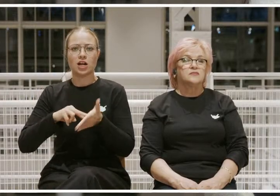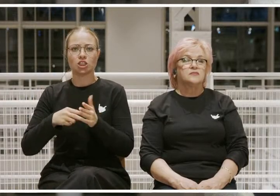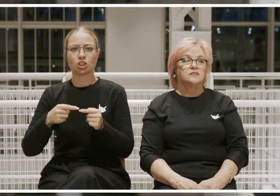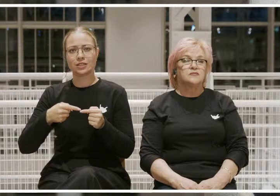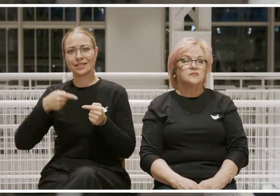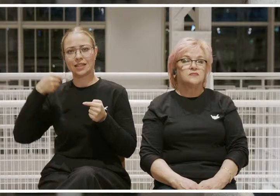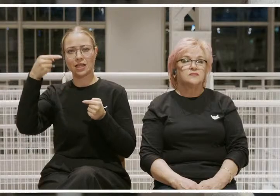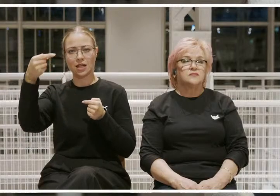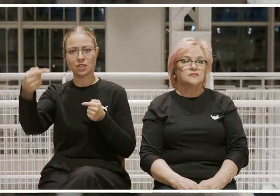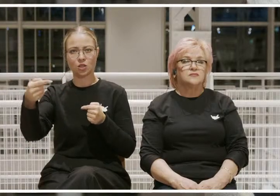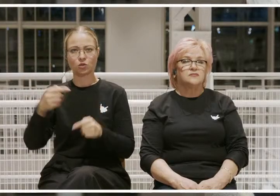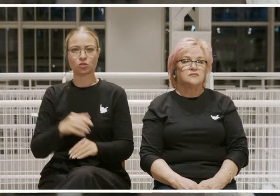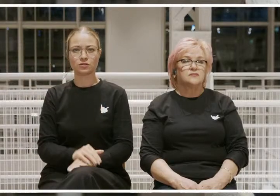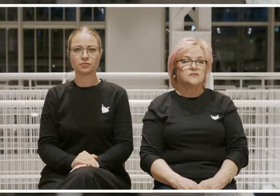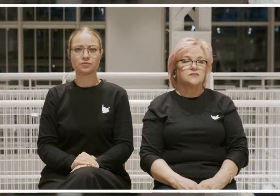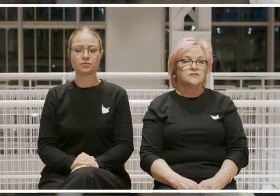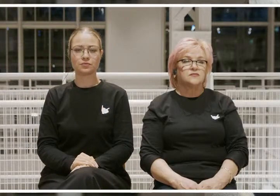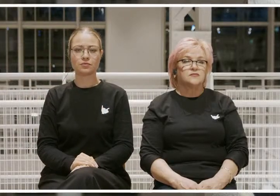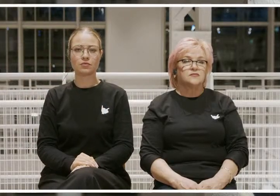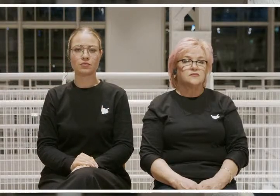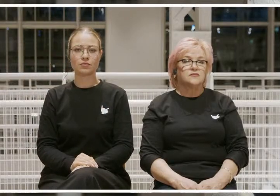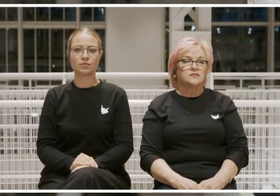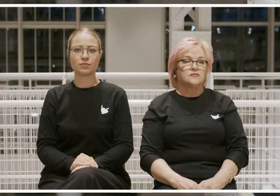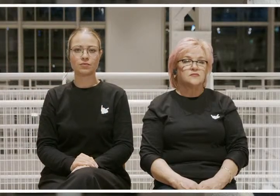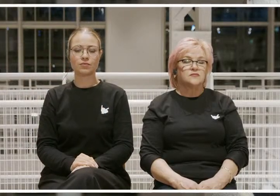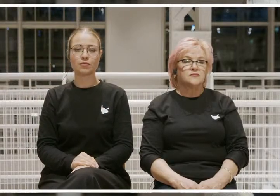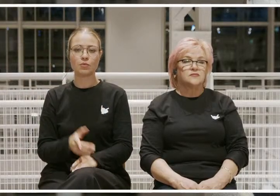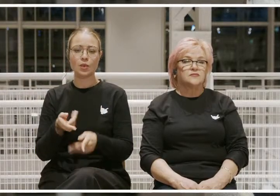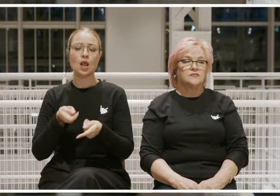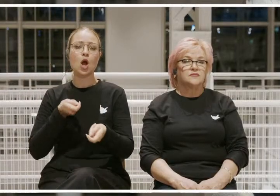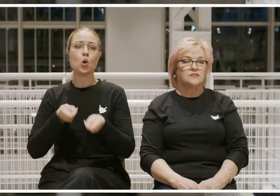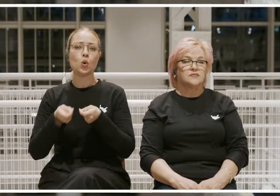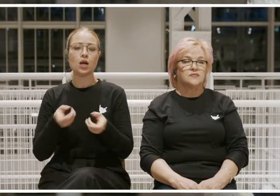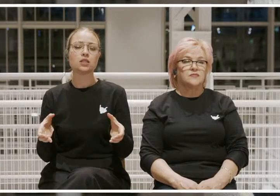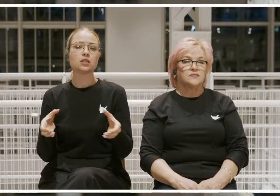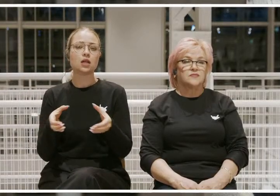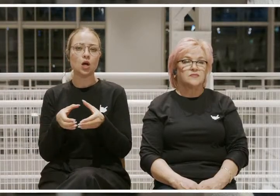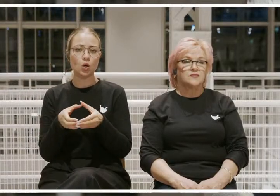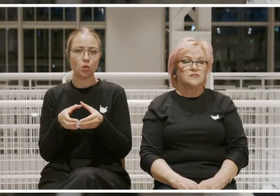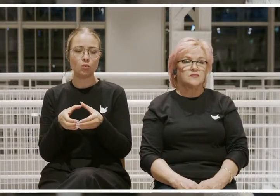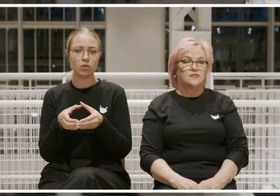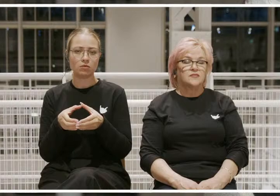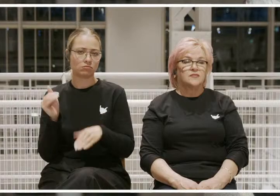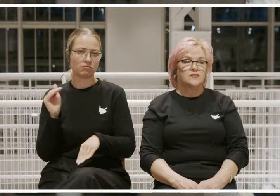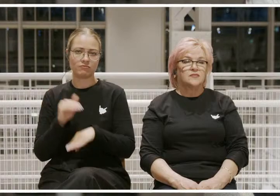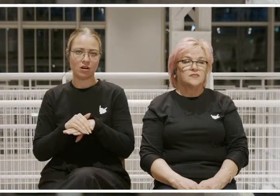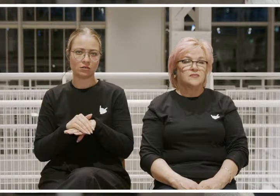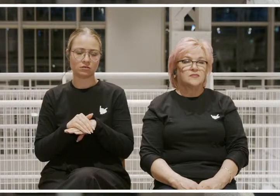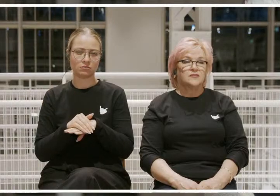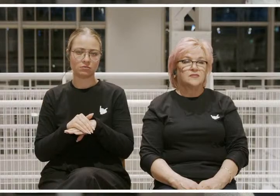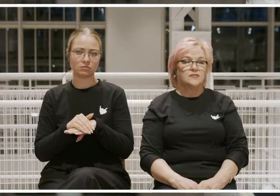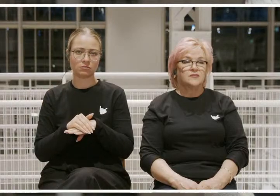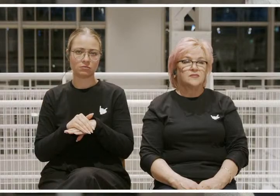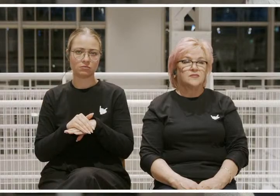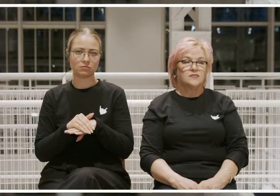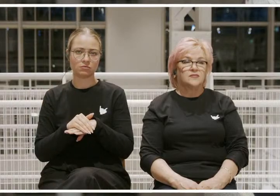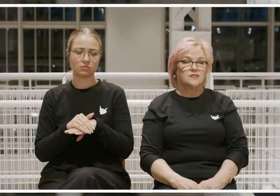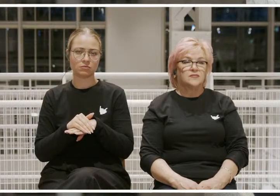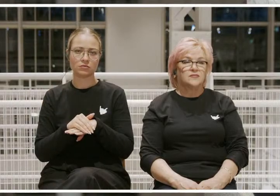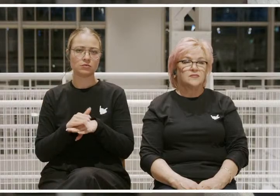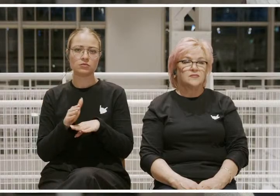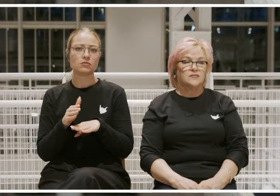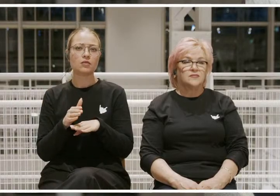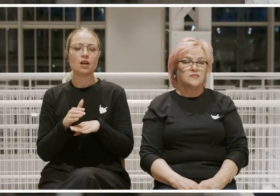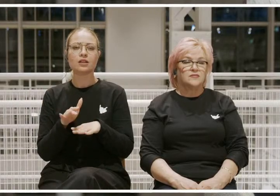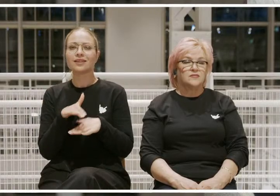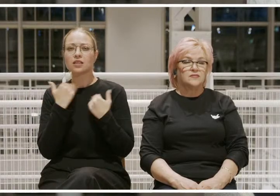Because actually the curatorial group didn't want to show final products which can be